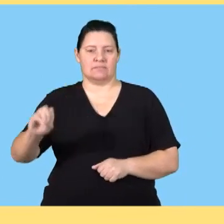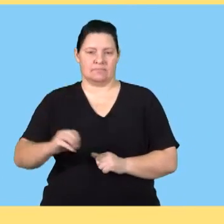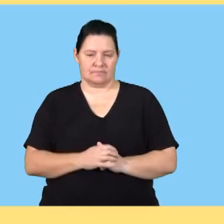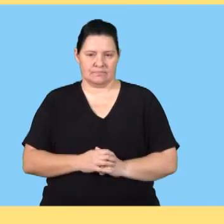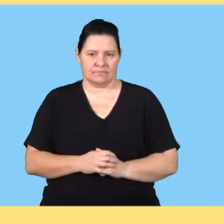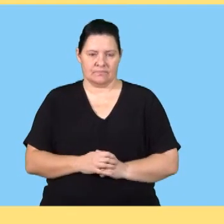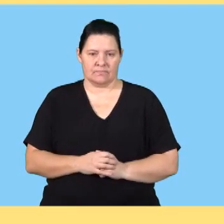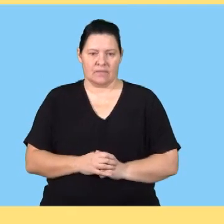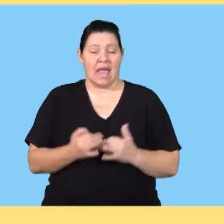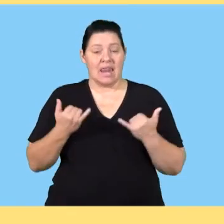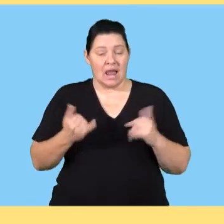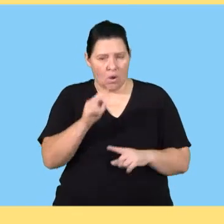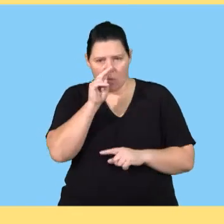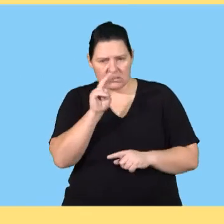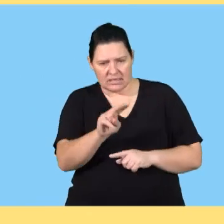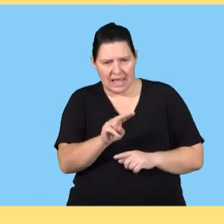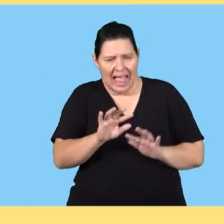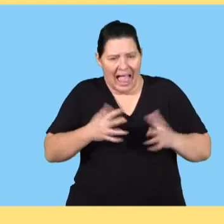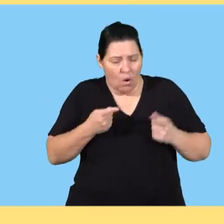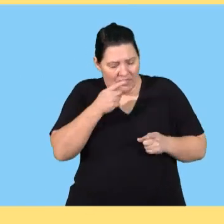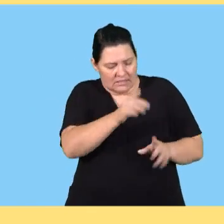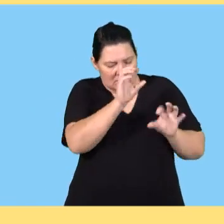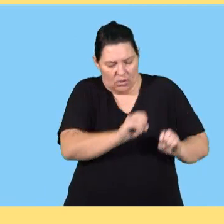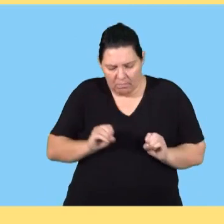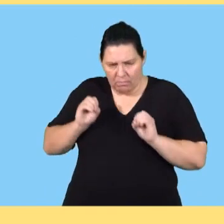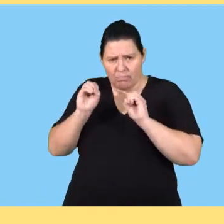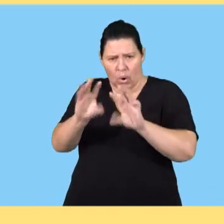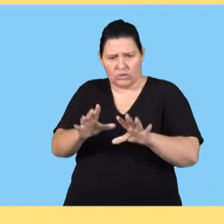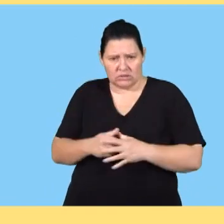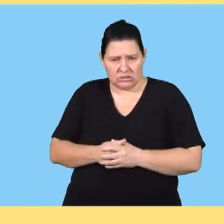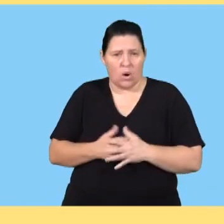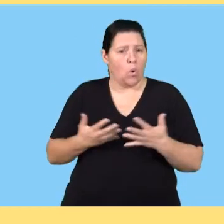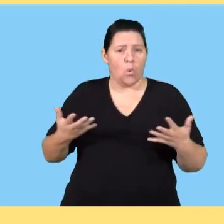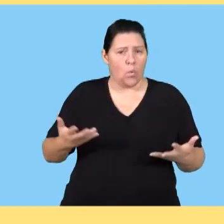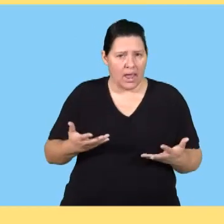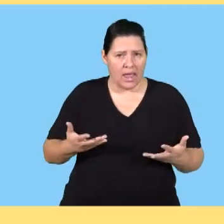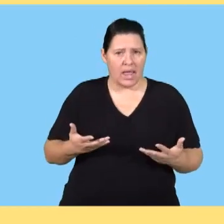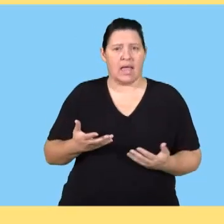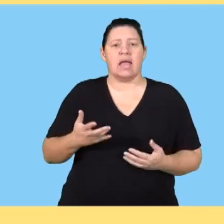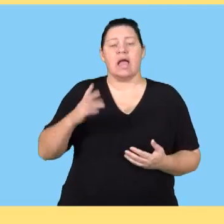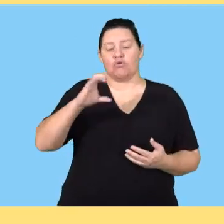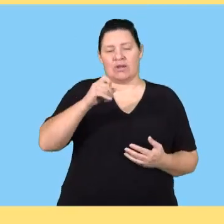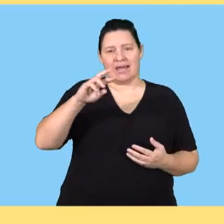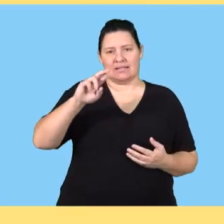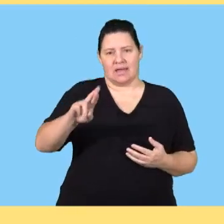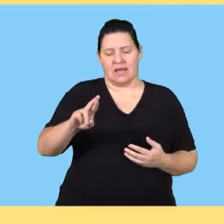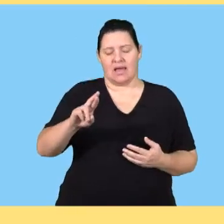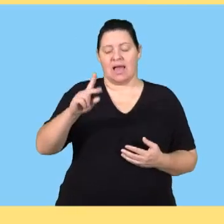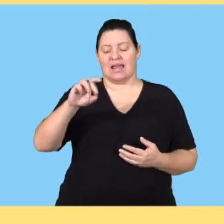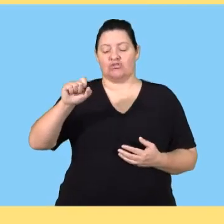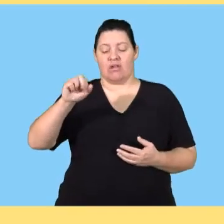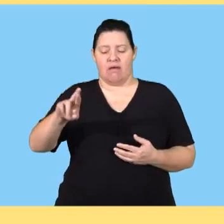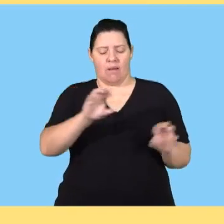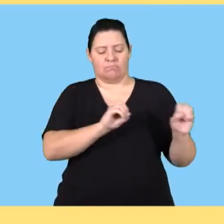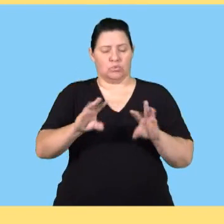17,350. Let us now see how can we post these amounts to the creditors